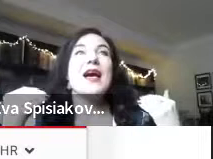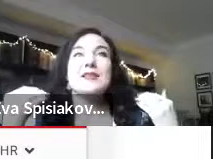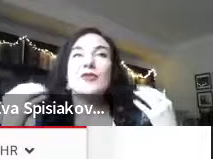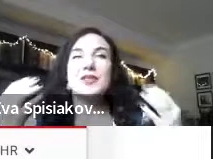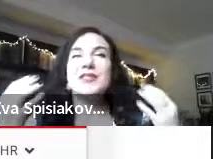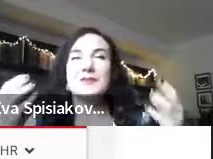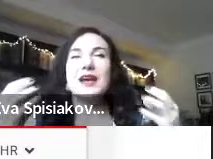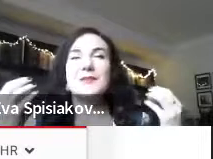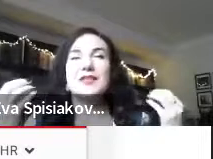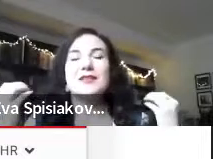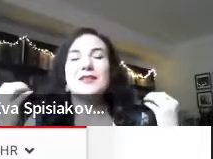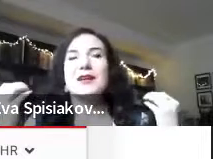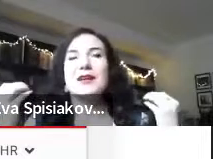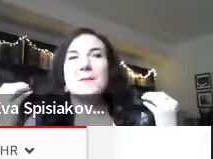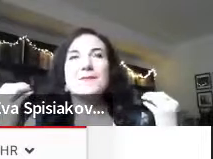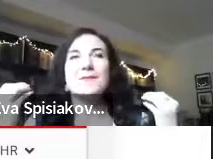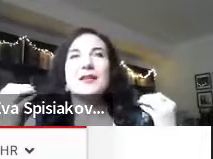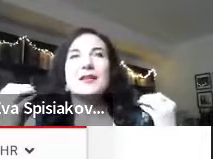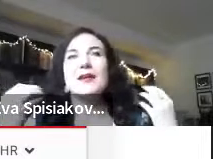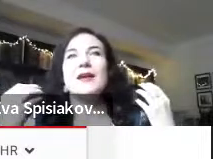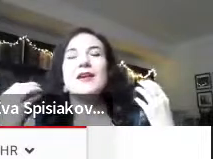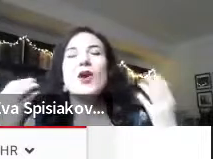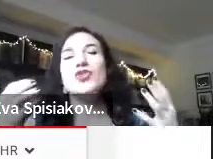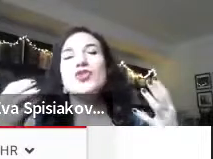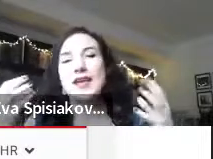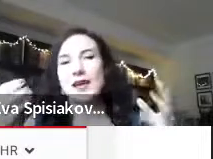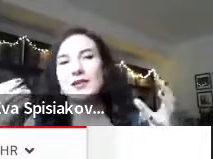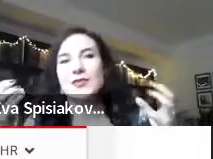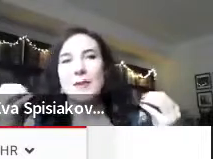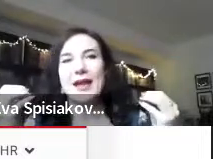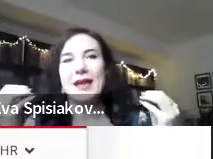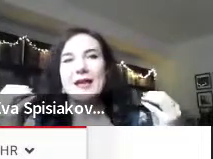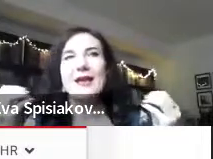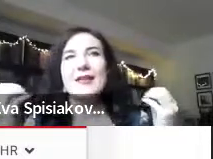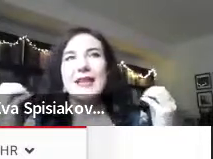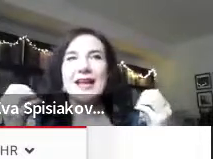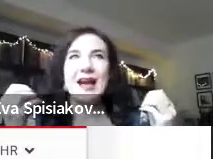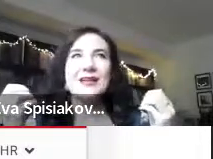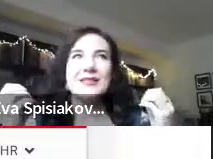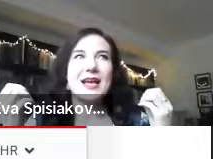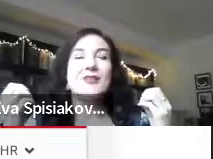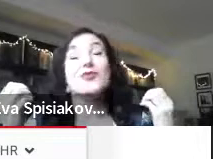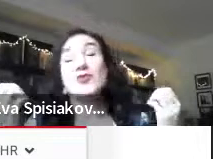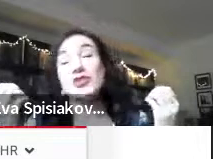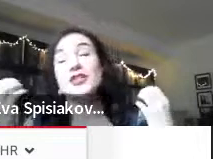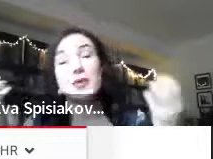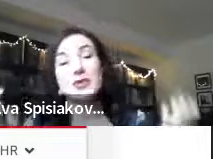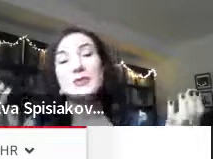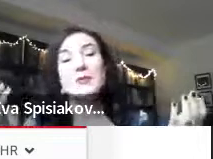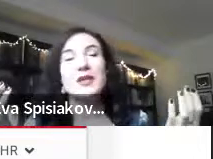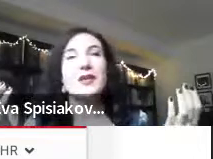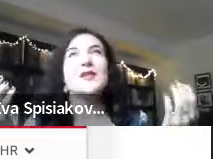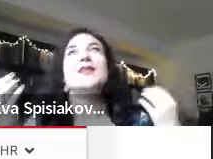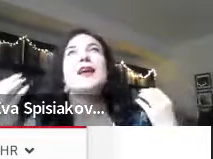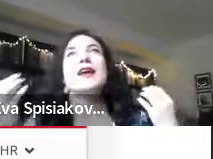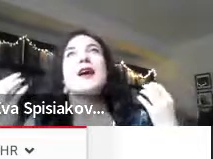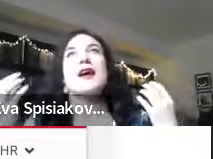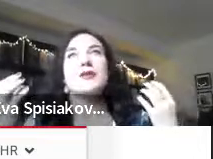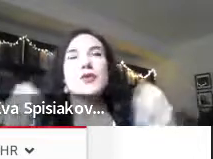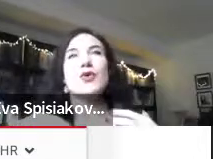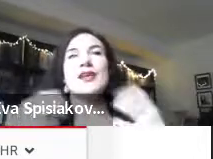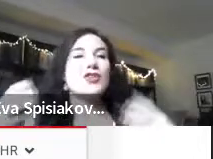engagement. And of course, sometimes there is a conscious effort to make the headlines as controversial as possible,